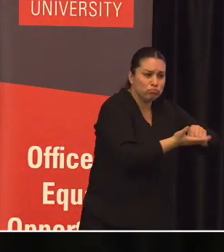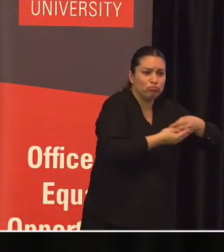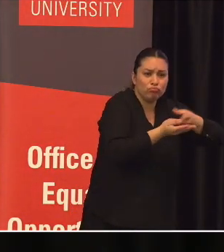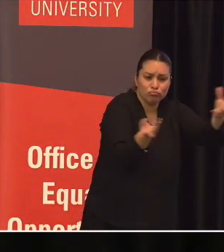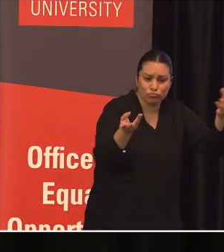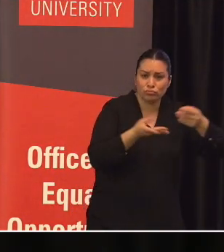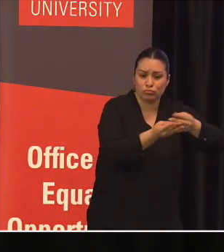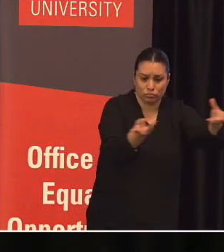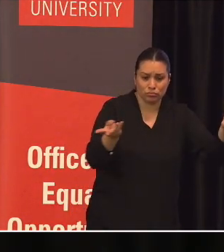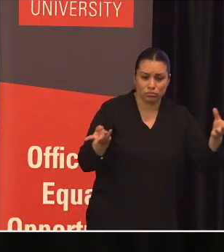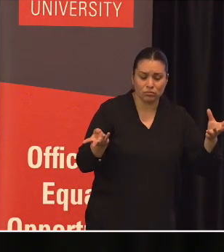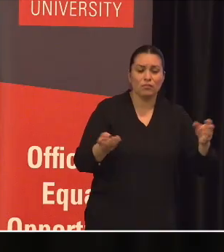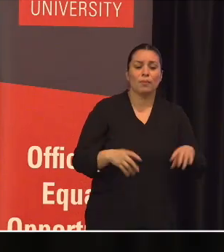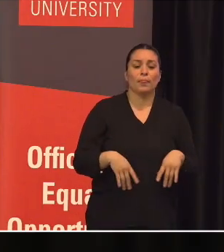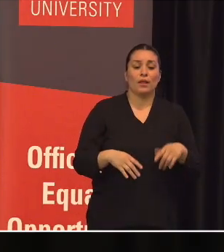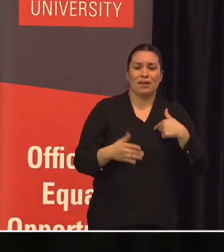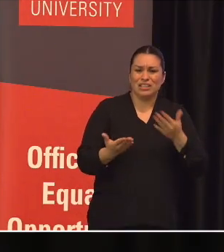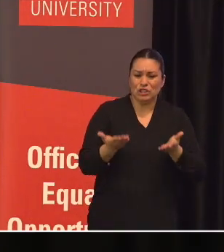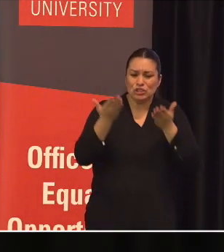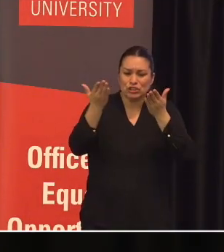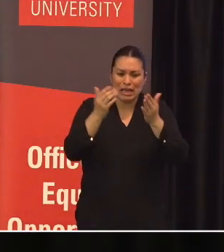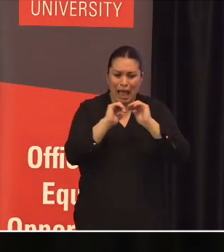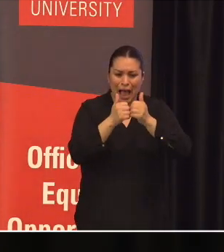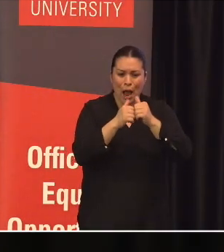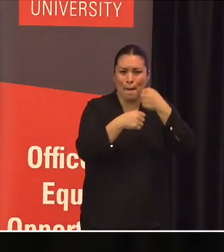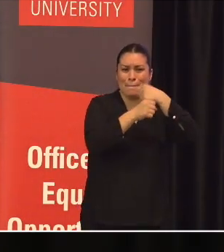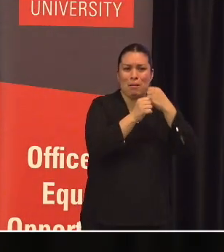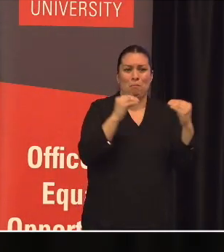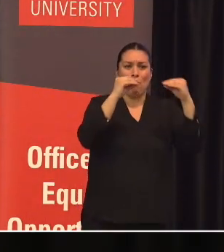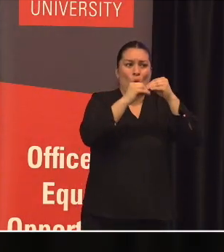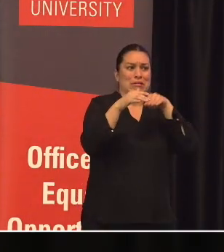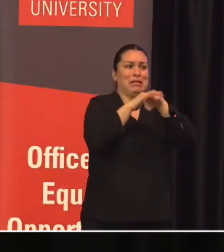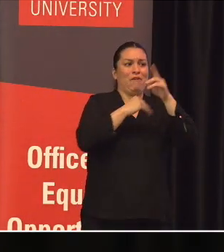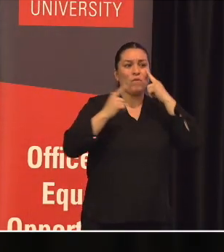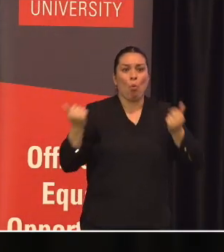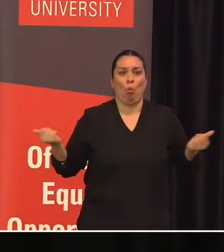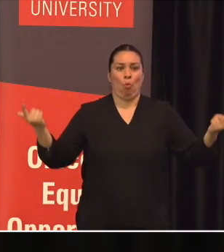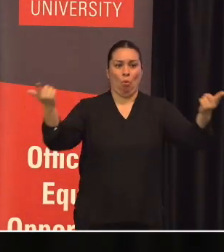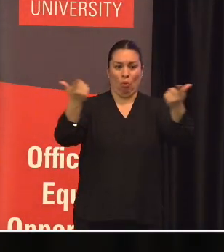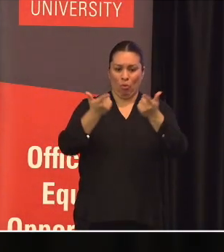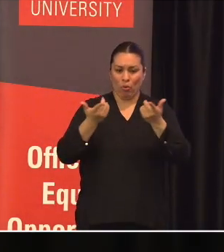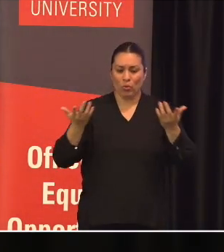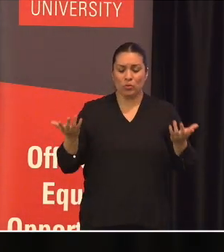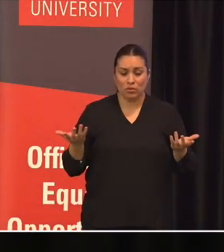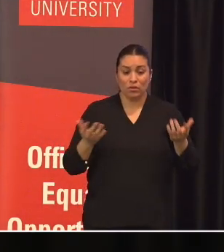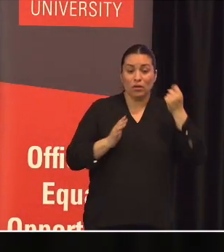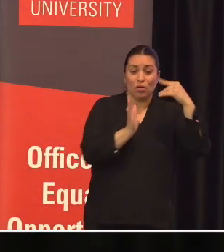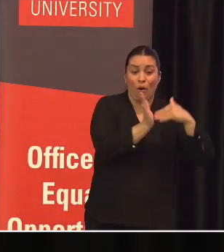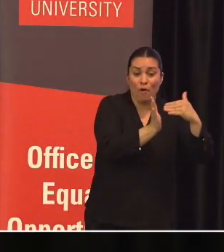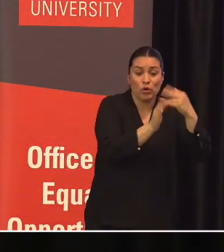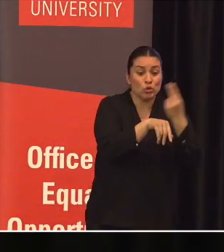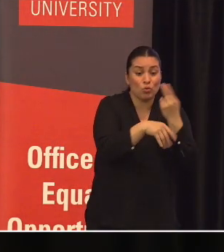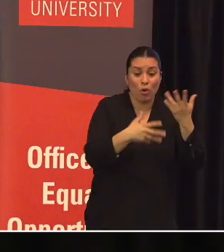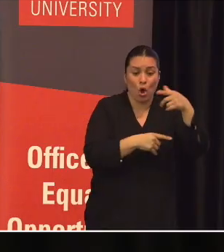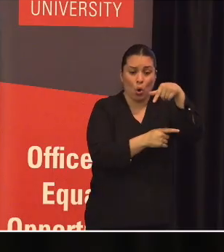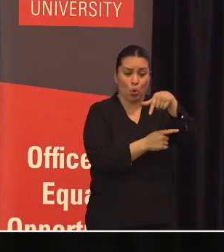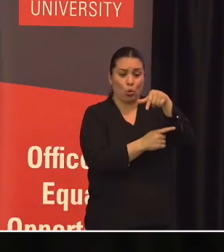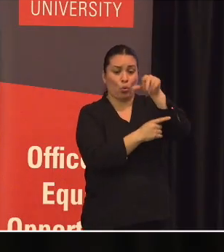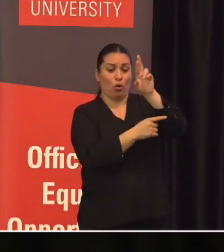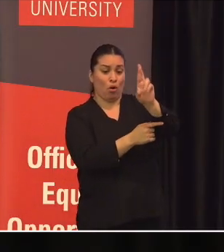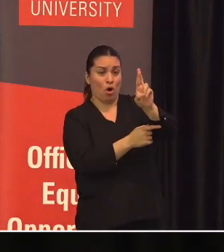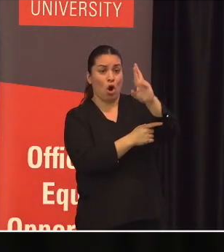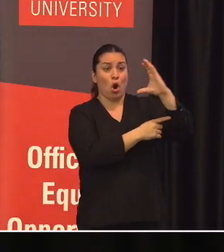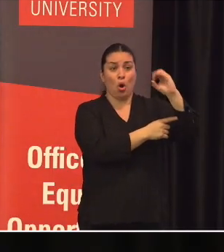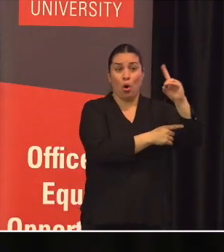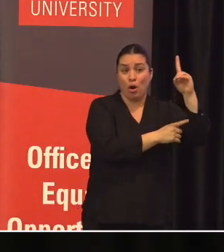to readers of some kind? Or we include QR codes a lot or anything like that? Sure. So if it's going to be printed